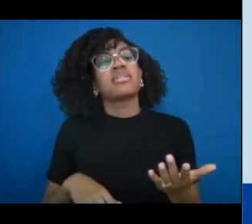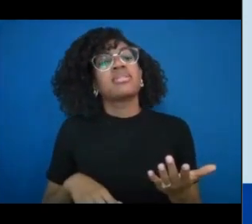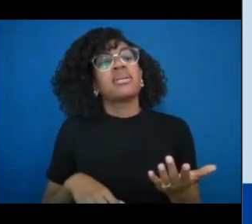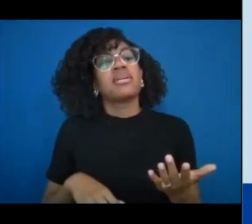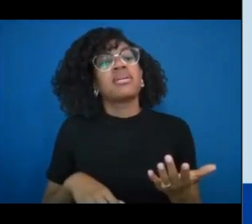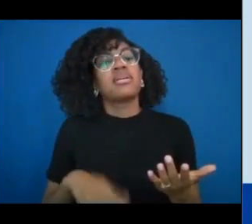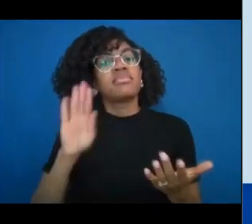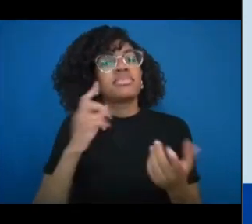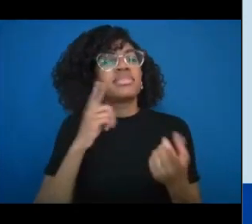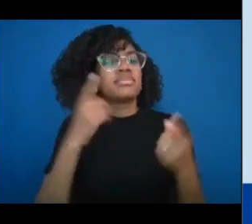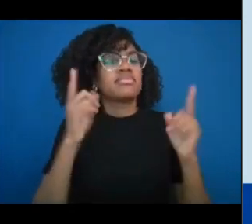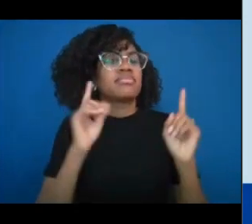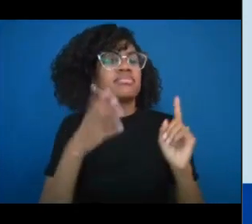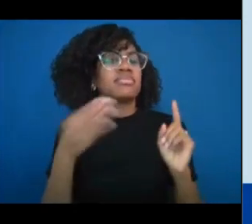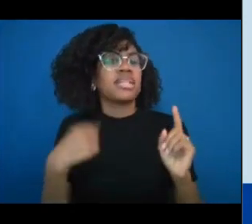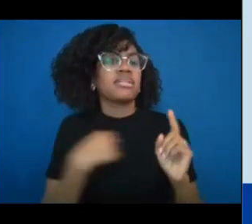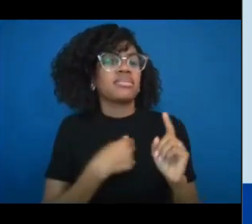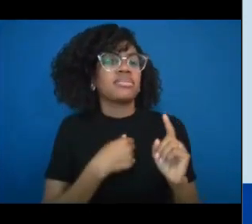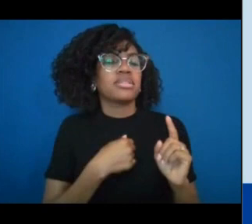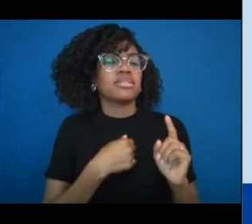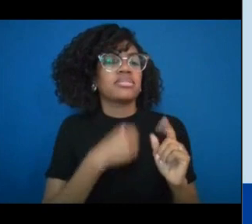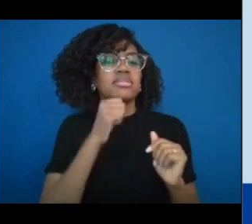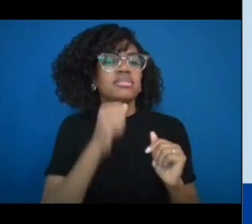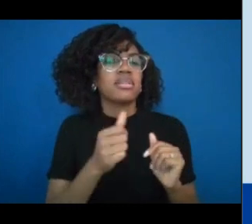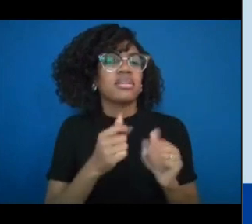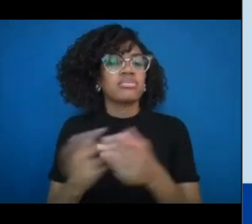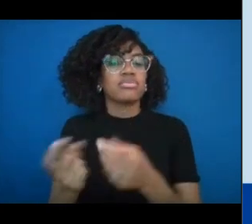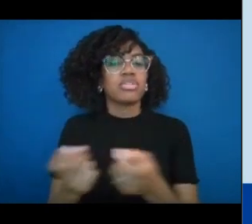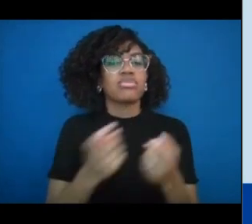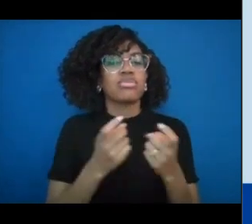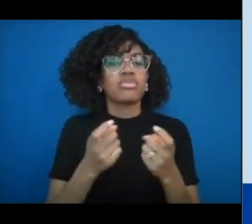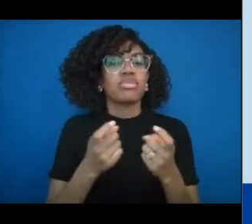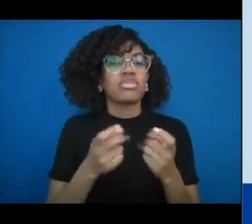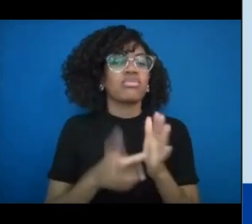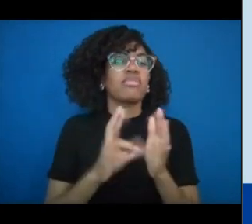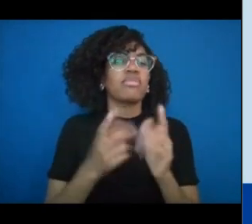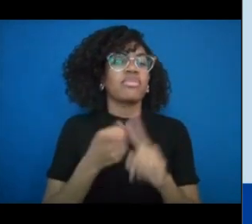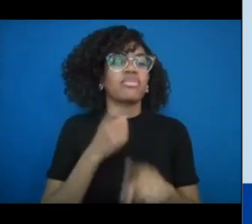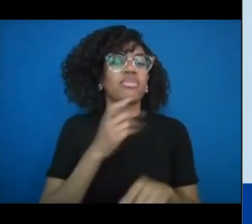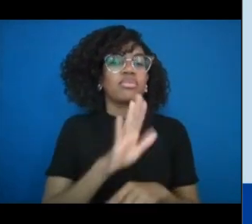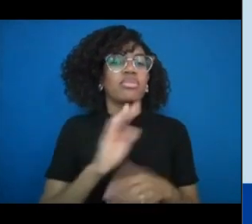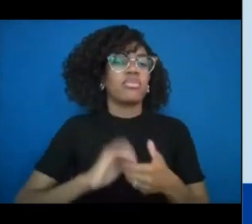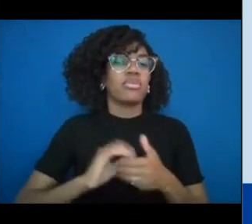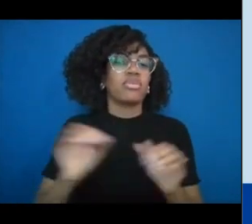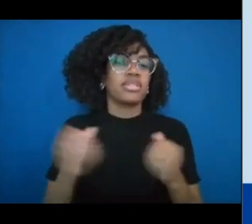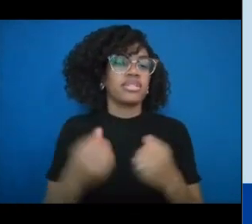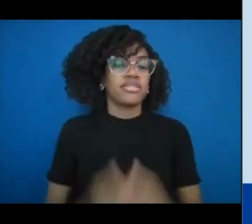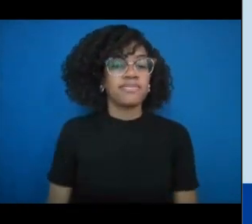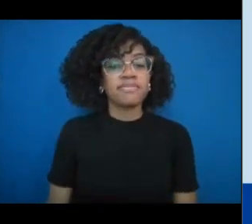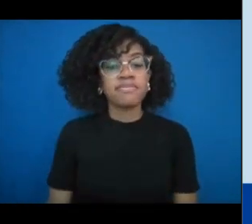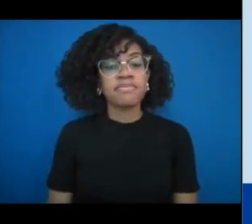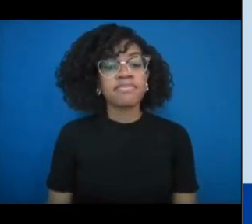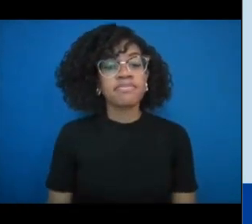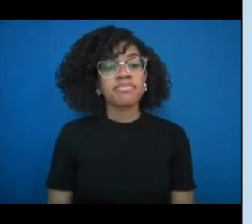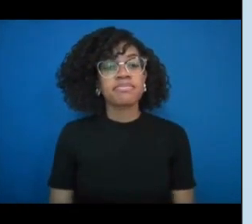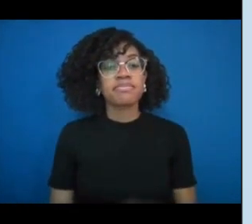be successful, and also so that we're not recruiting reviewers from your partner organizations.